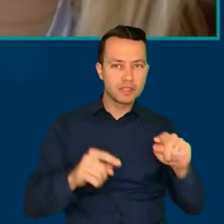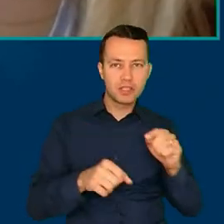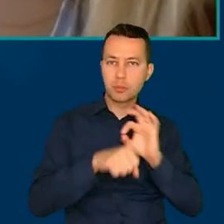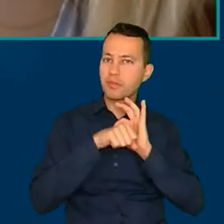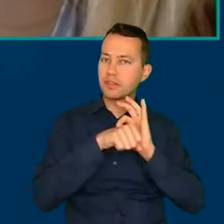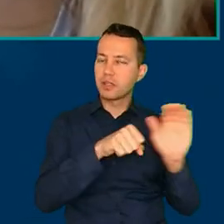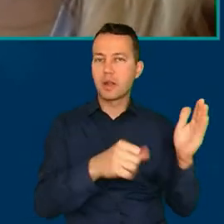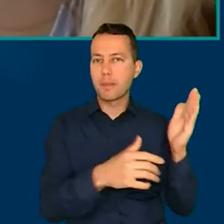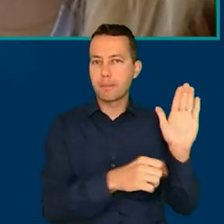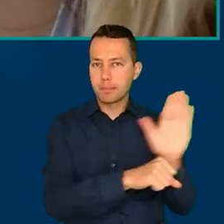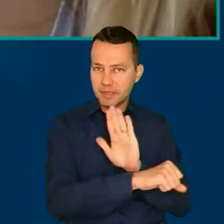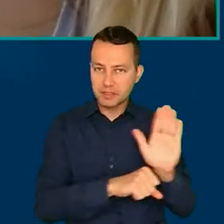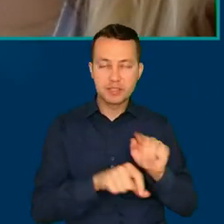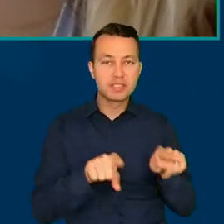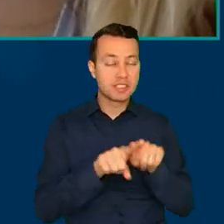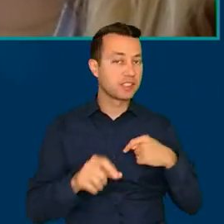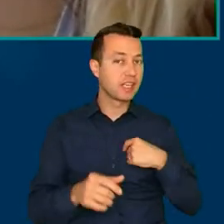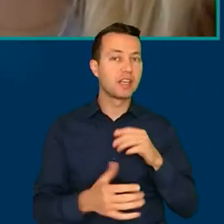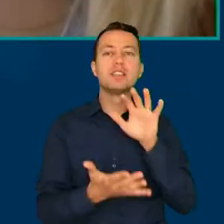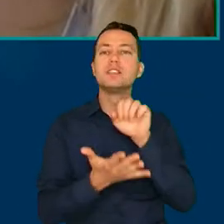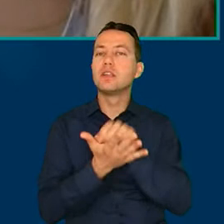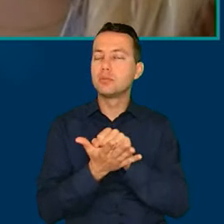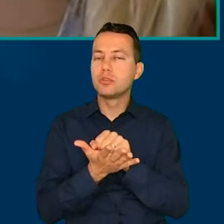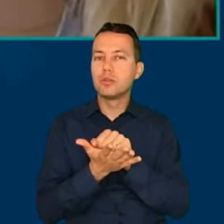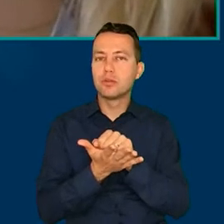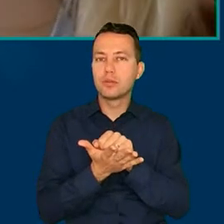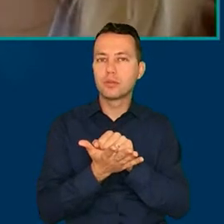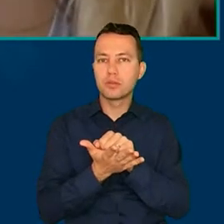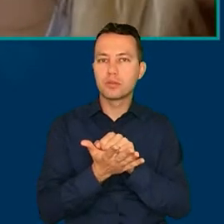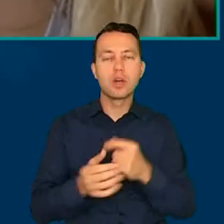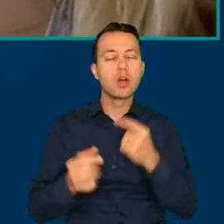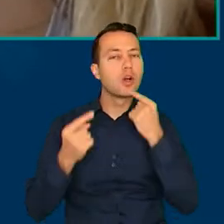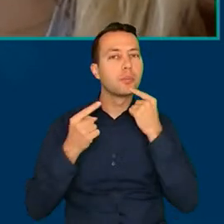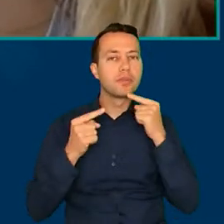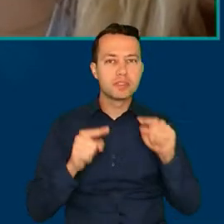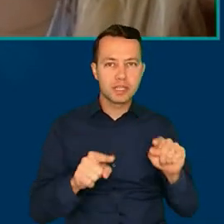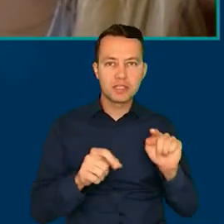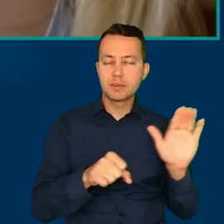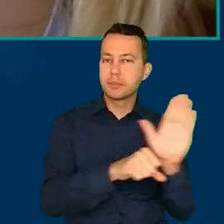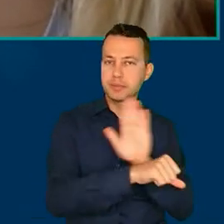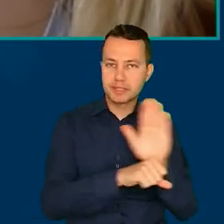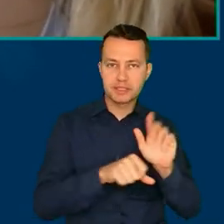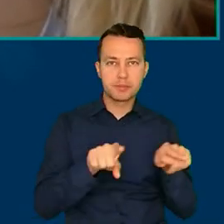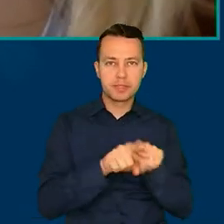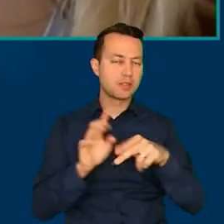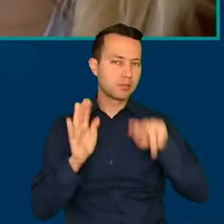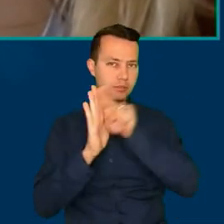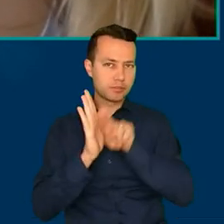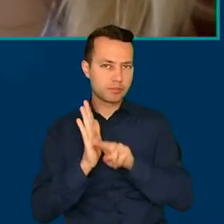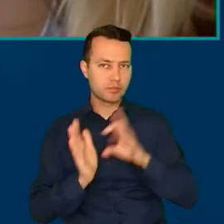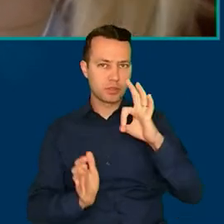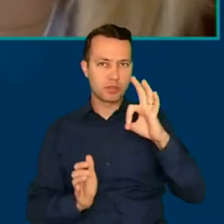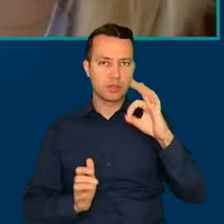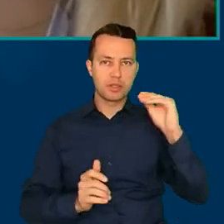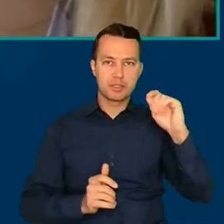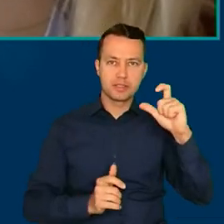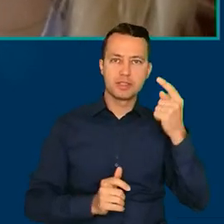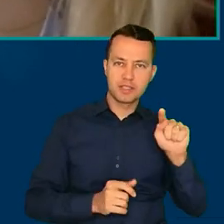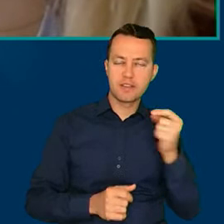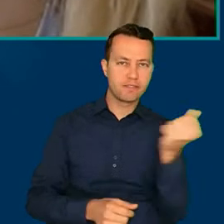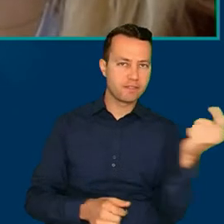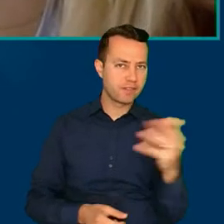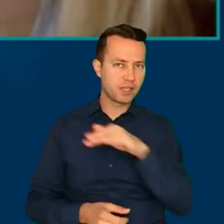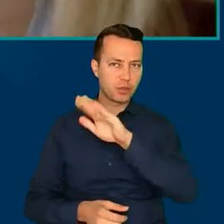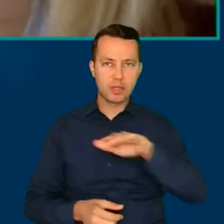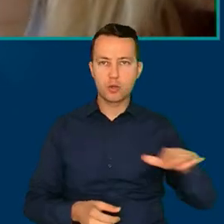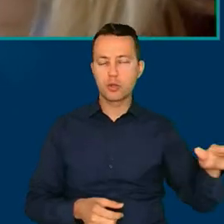since 1976, and it covers a wide range of issues. In 2011, it was updated to include an expectation